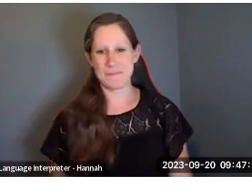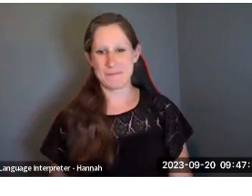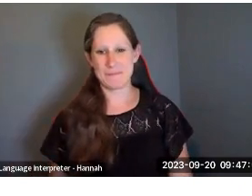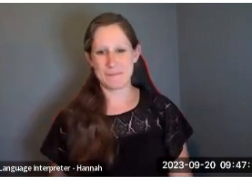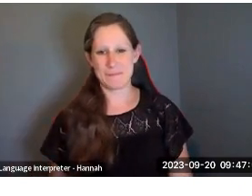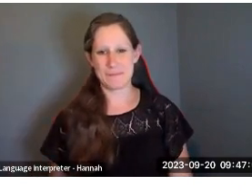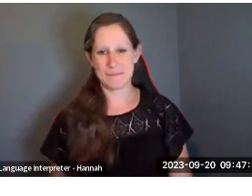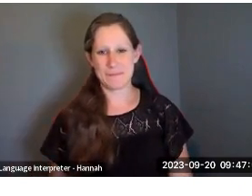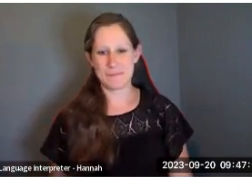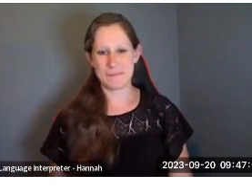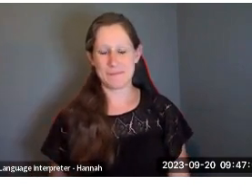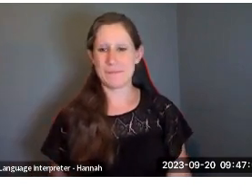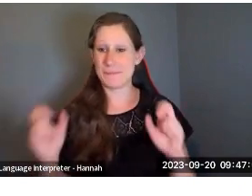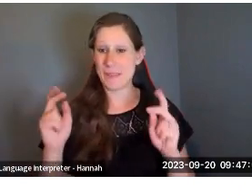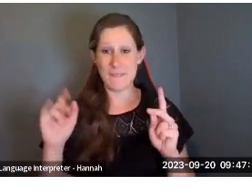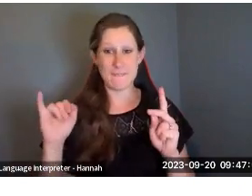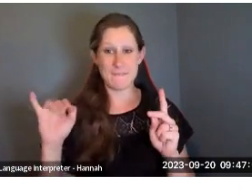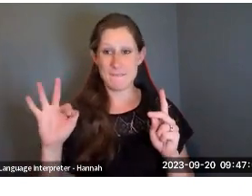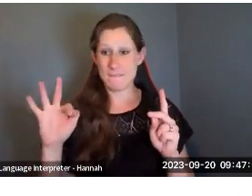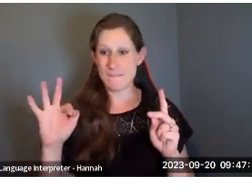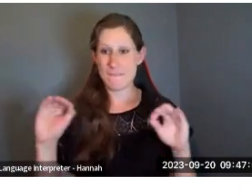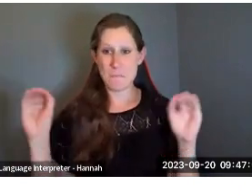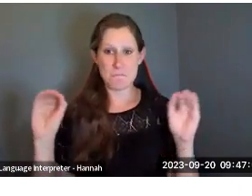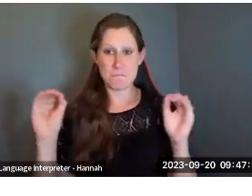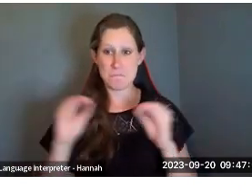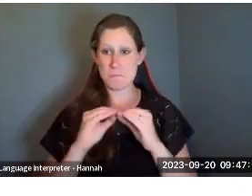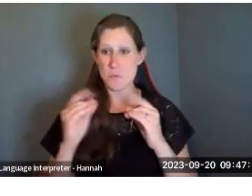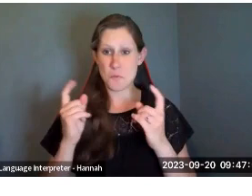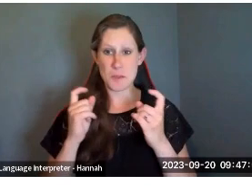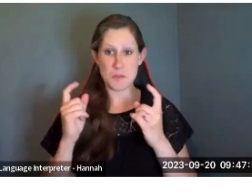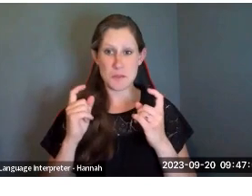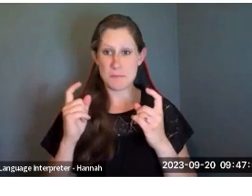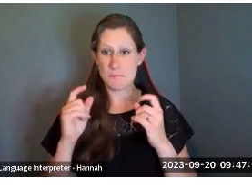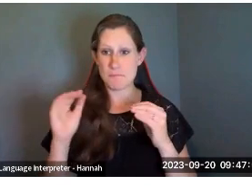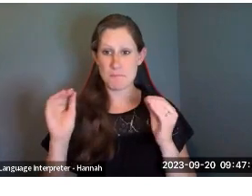Okay, well, if there are no more questions,